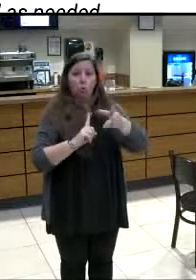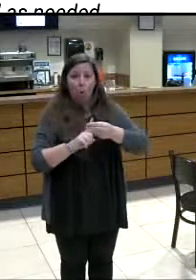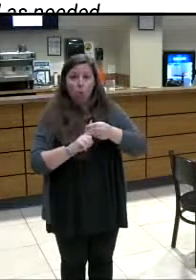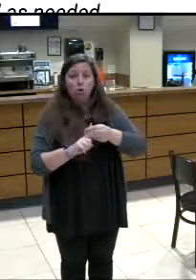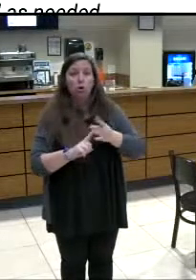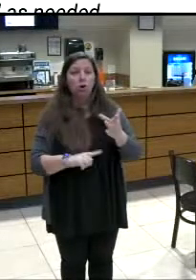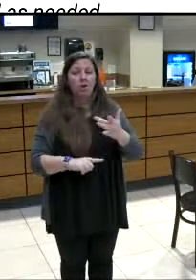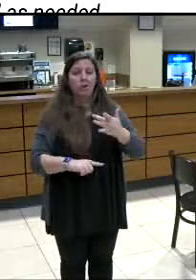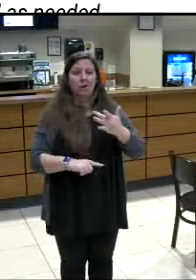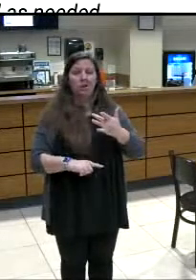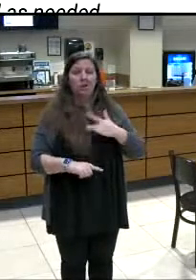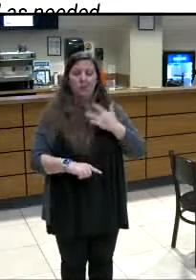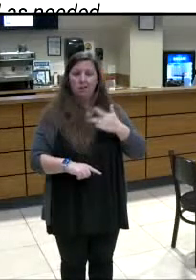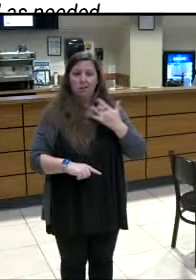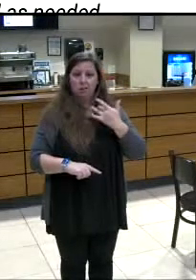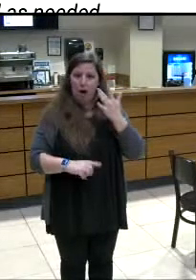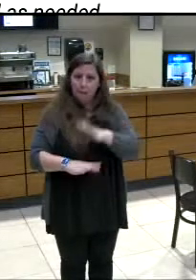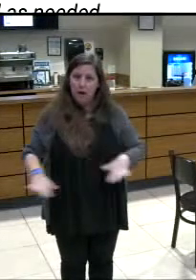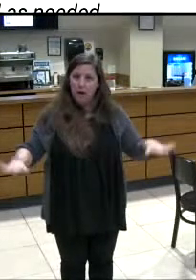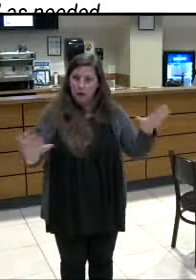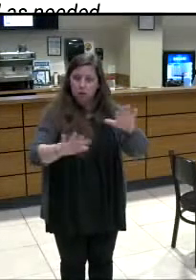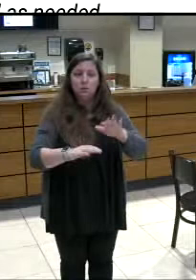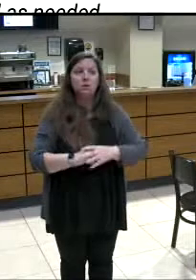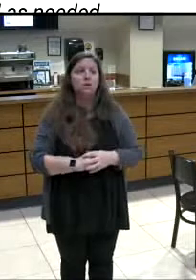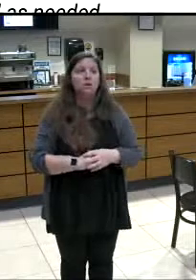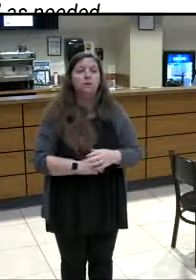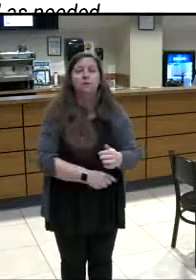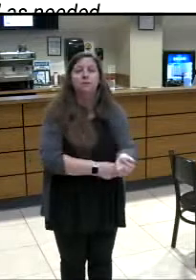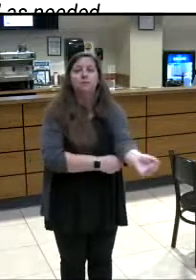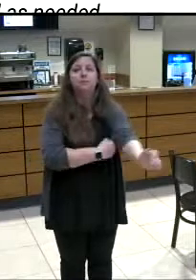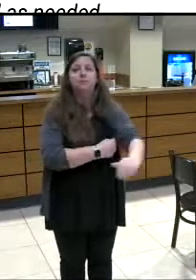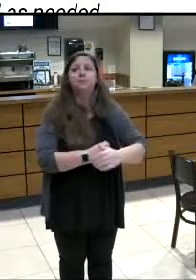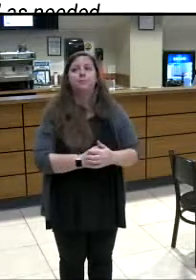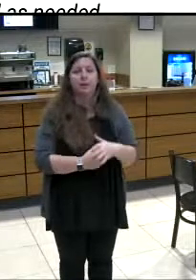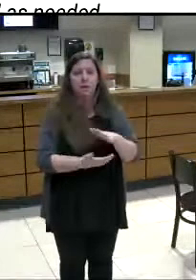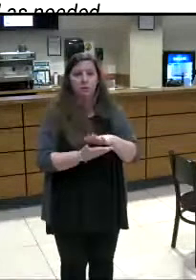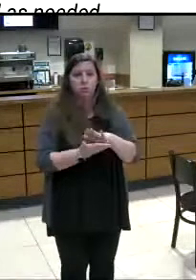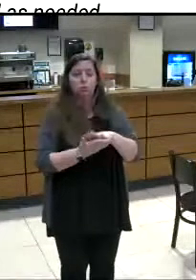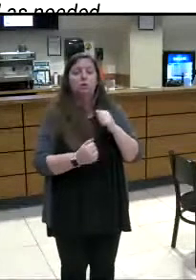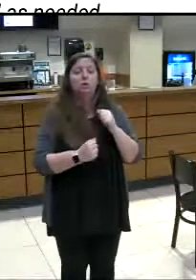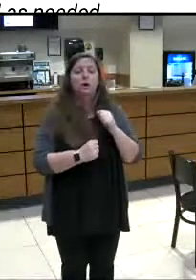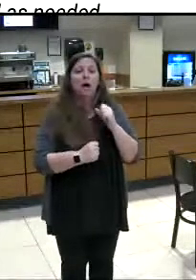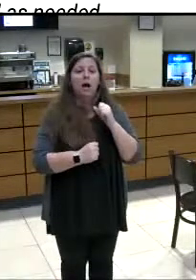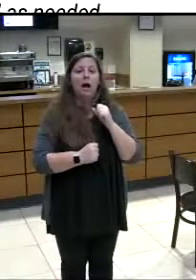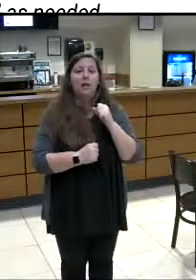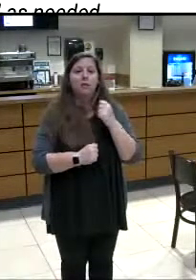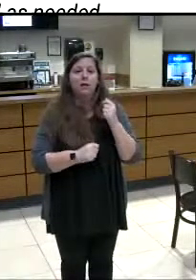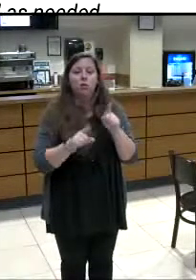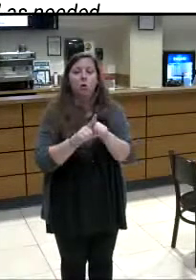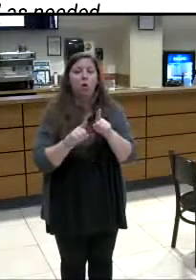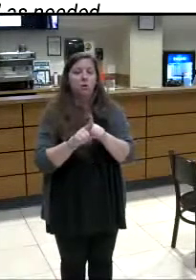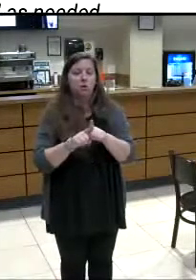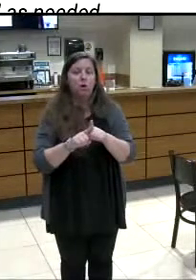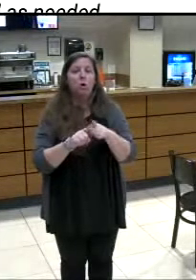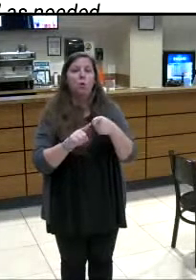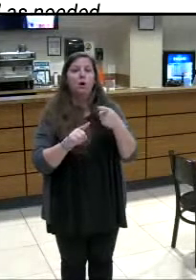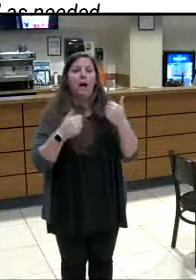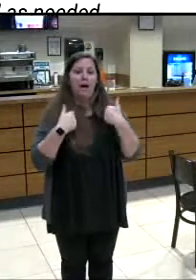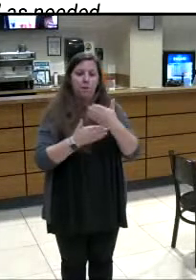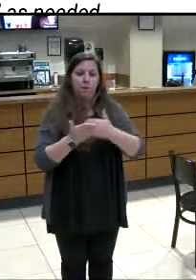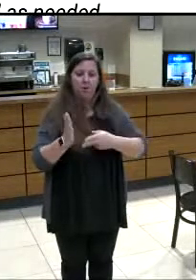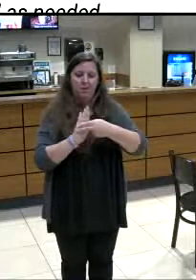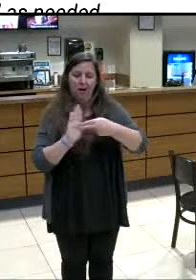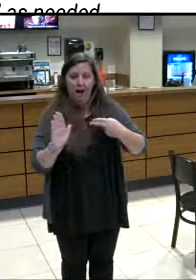a slide that highlights the support that they need from our operations, our human resource, and